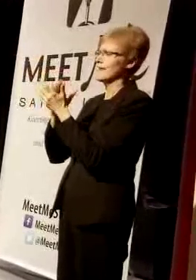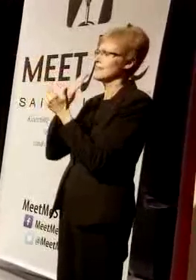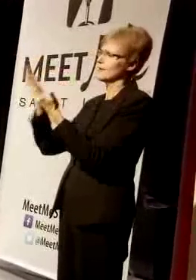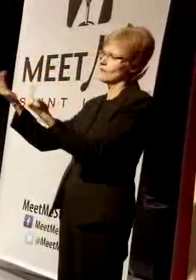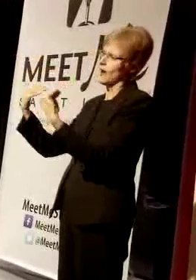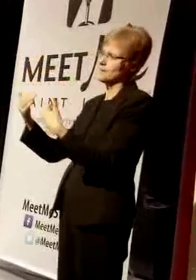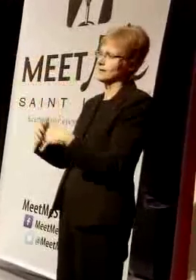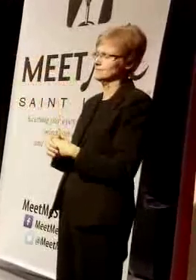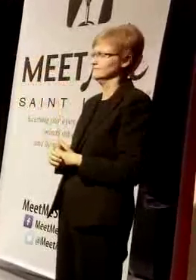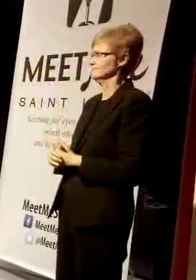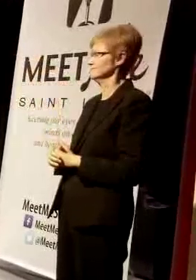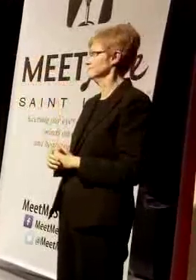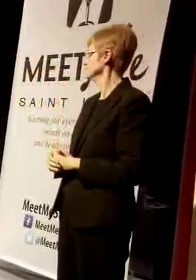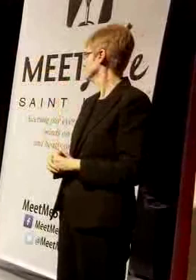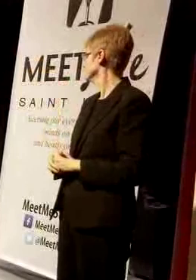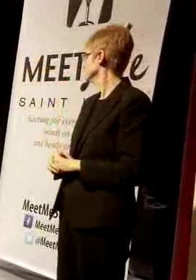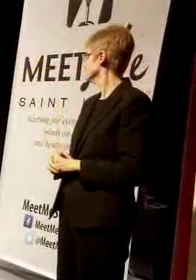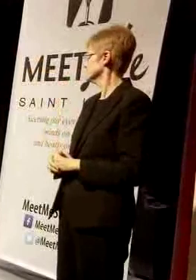here.